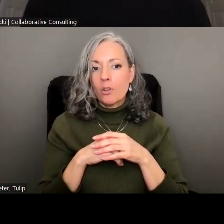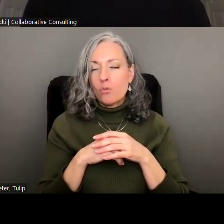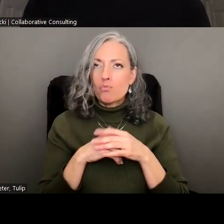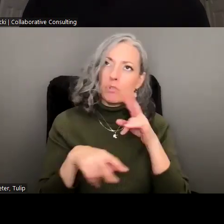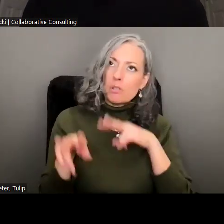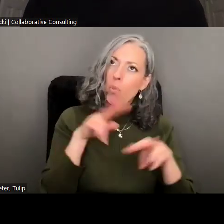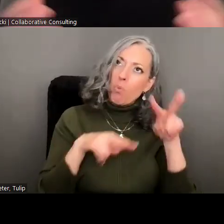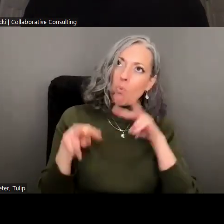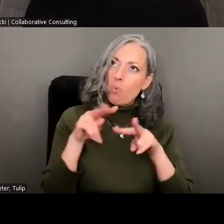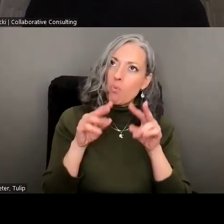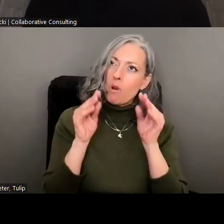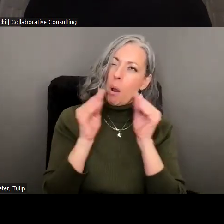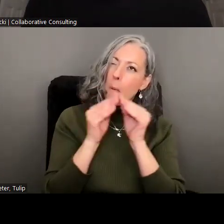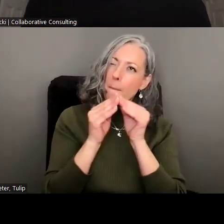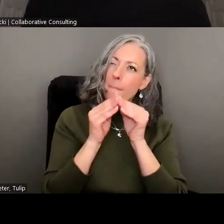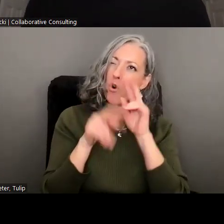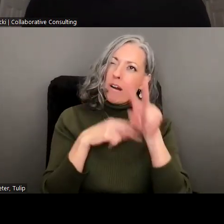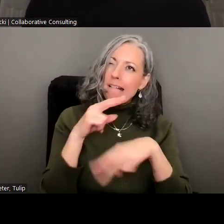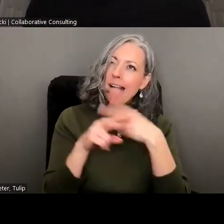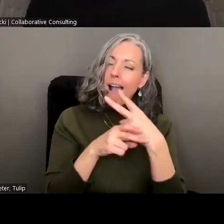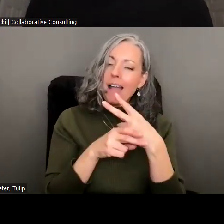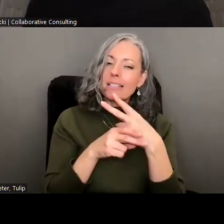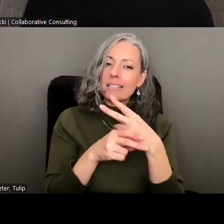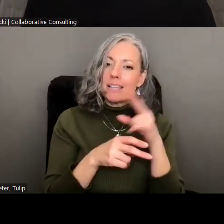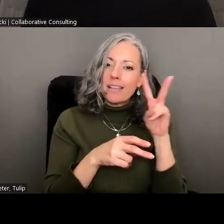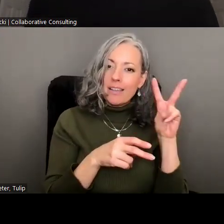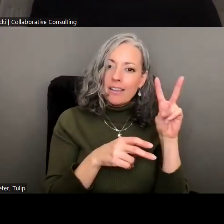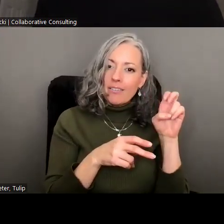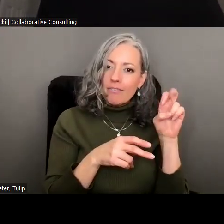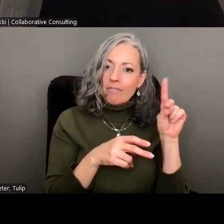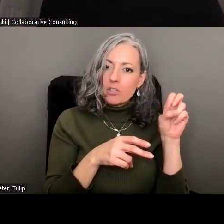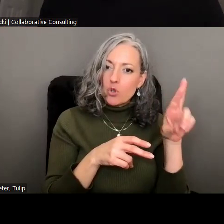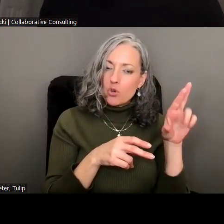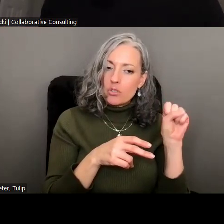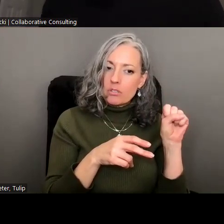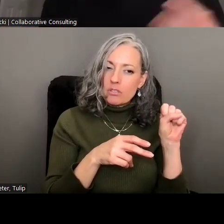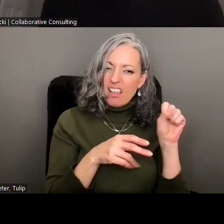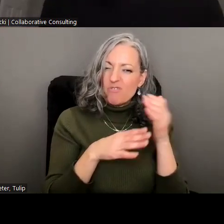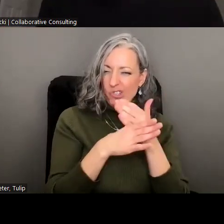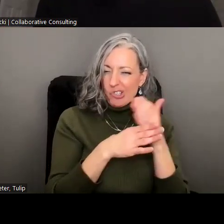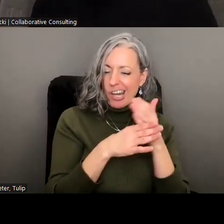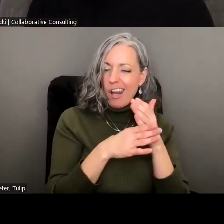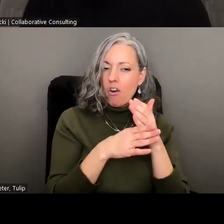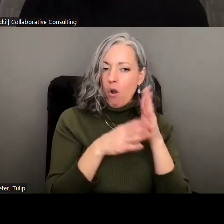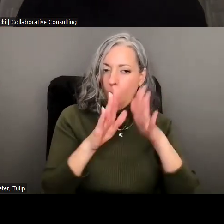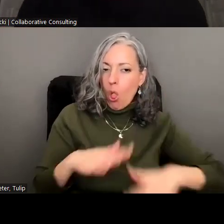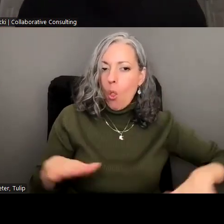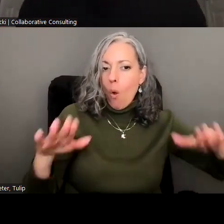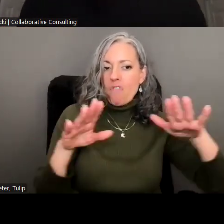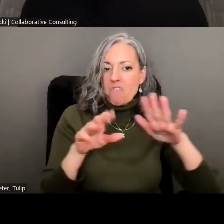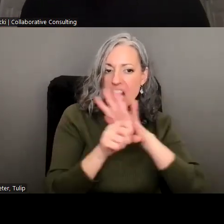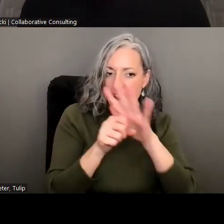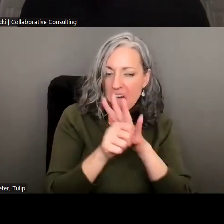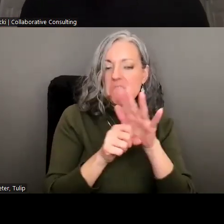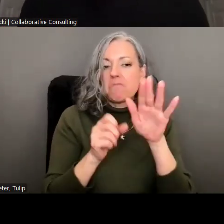explore, more types of vendors or shared vendors. So the expansion of regional and statewide vendors. These are organizations